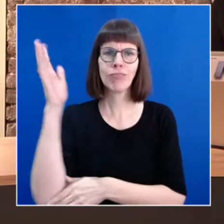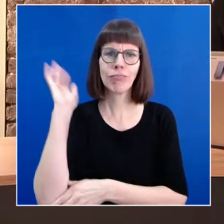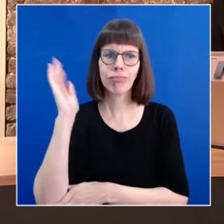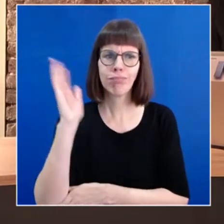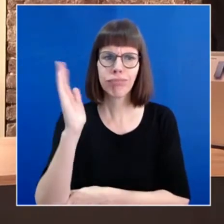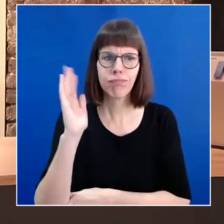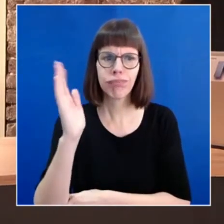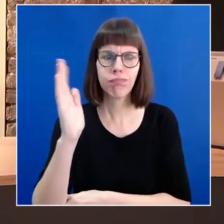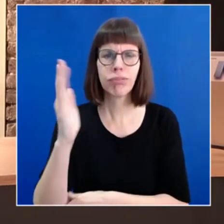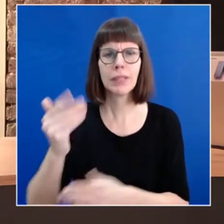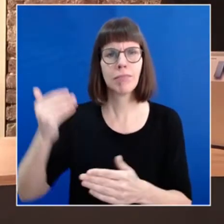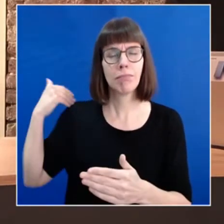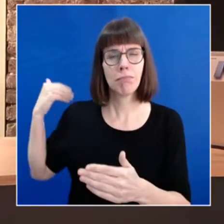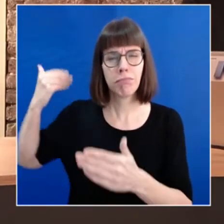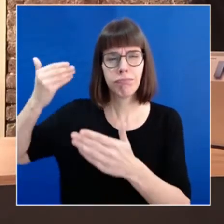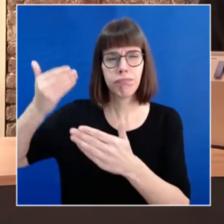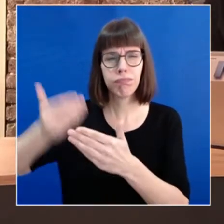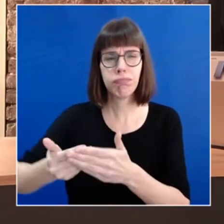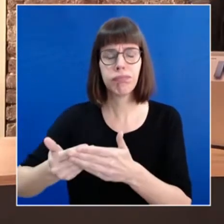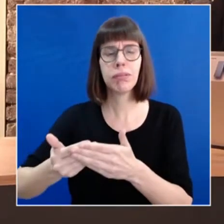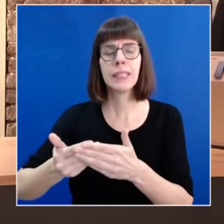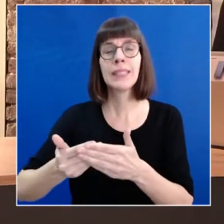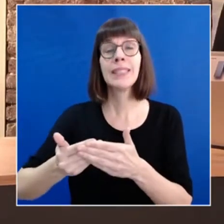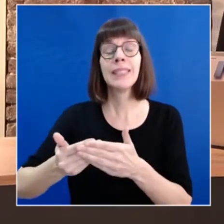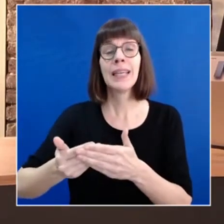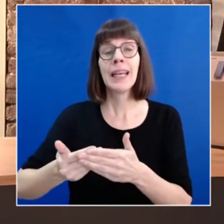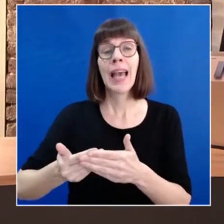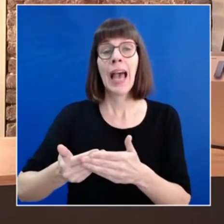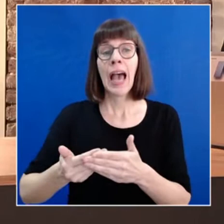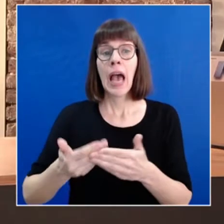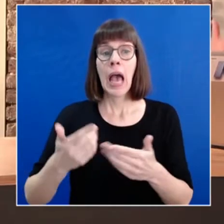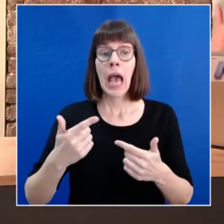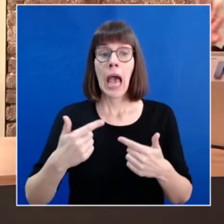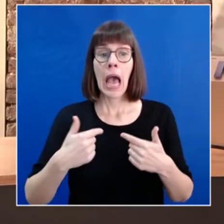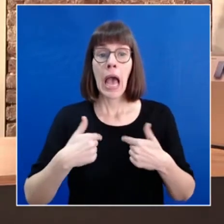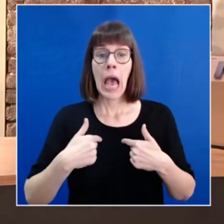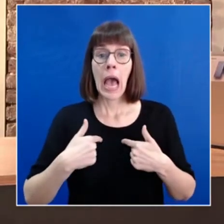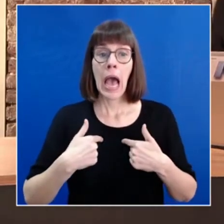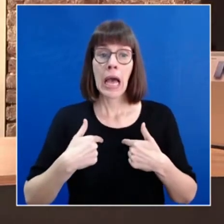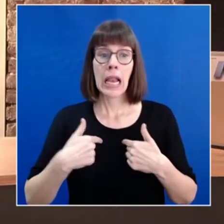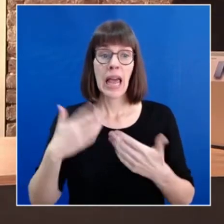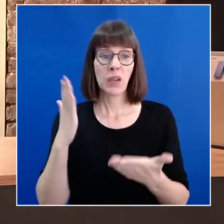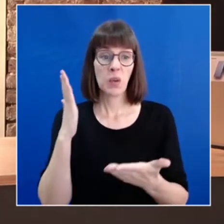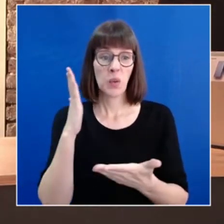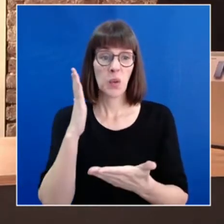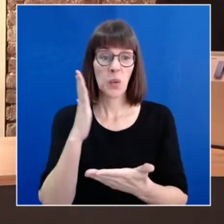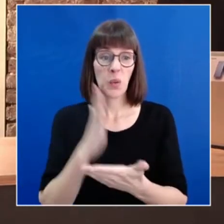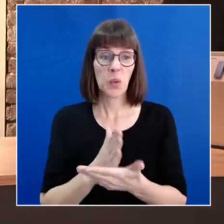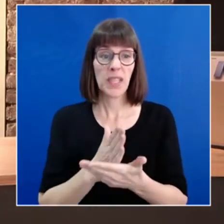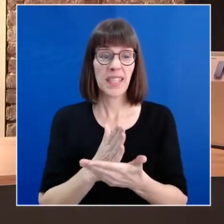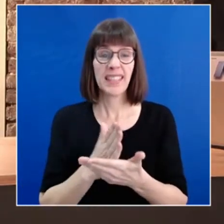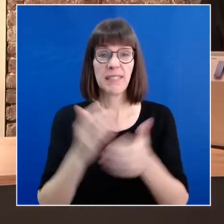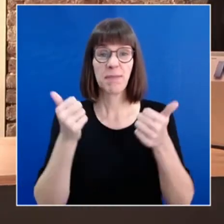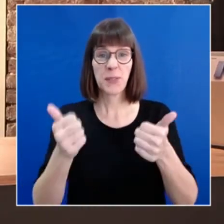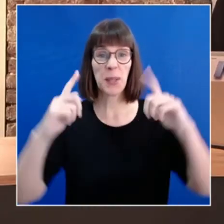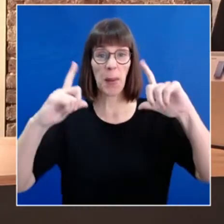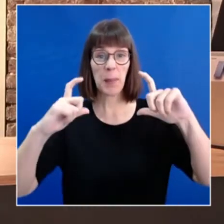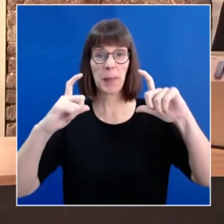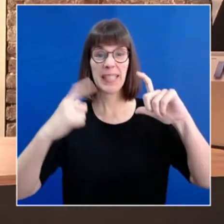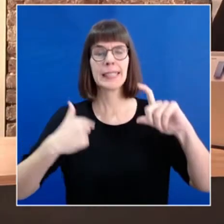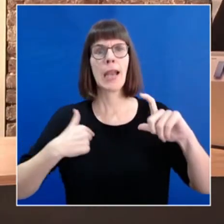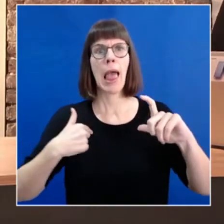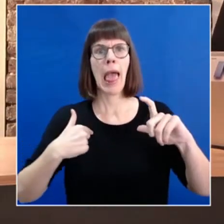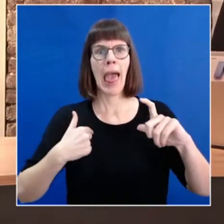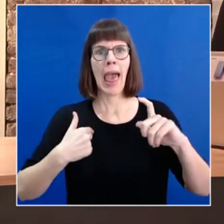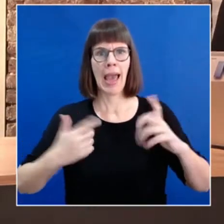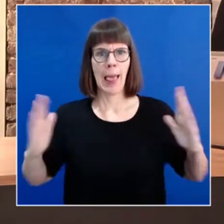last, even a bit before. But I don't have nice pictures with my new kind of body shape. I'm wearing this time